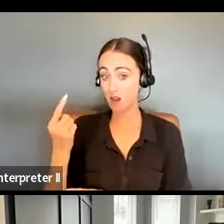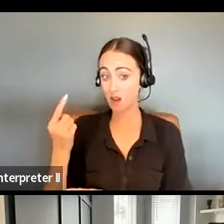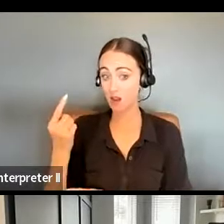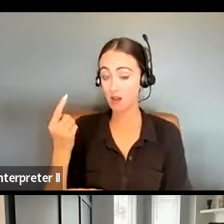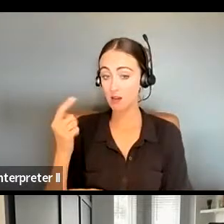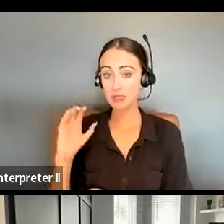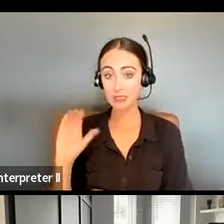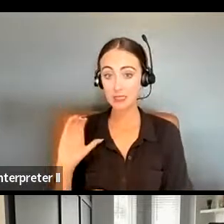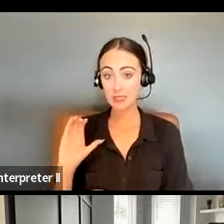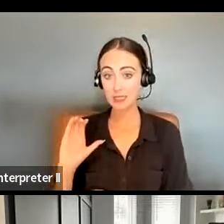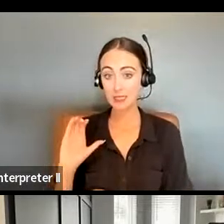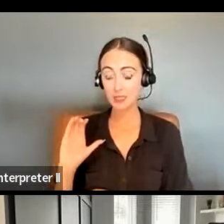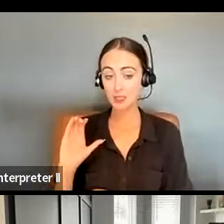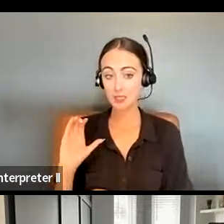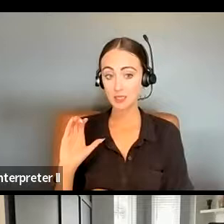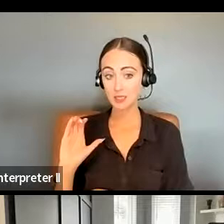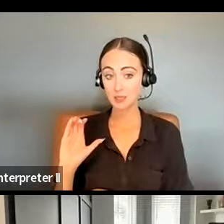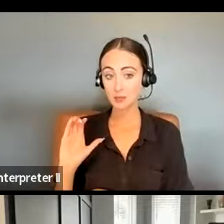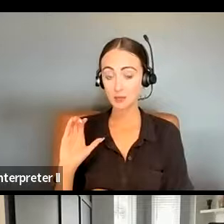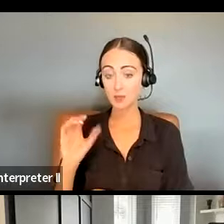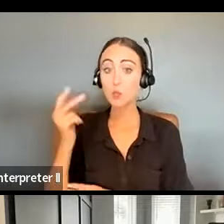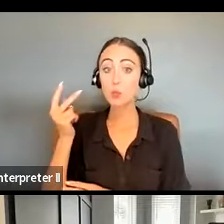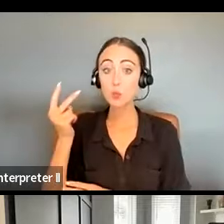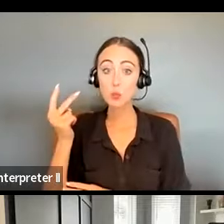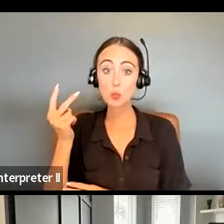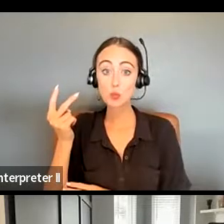and C2,